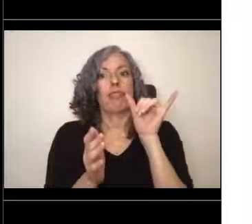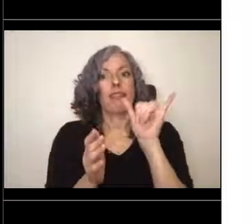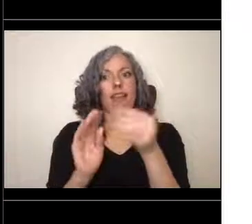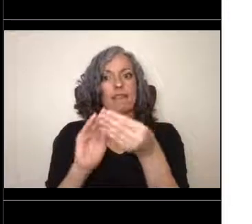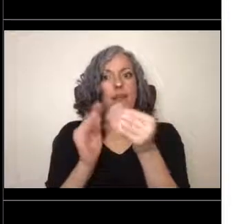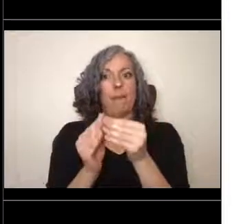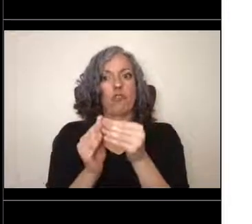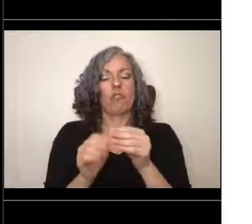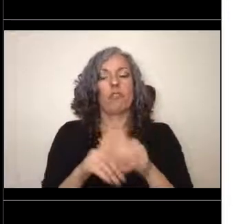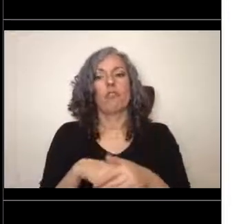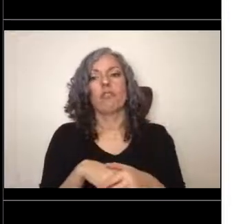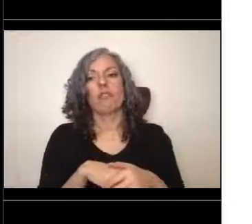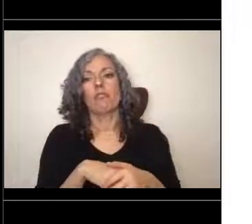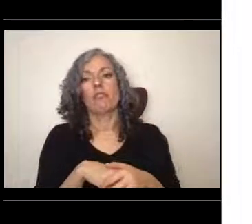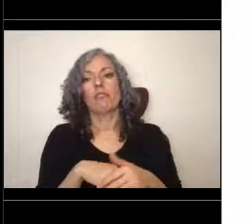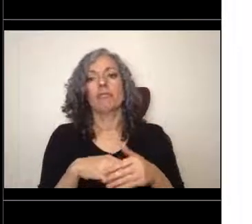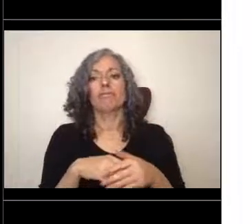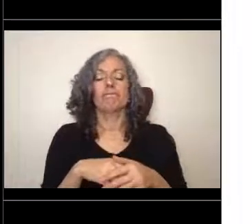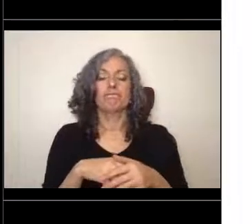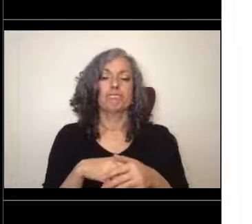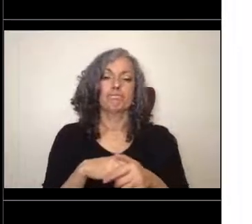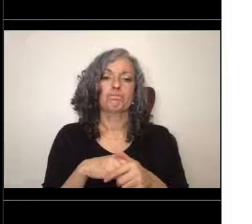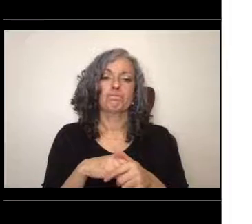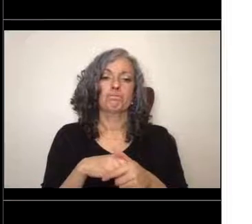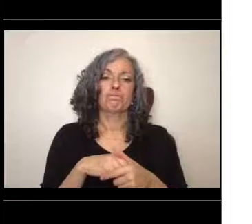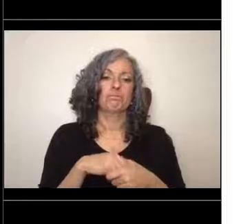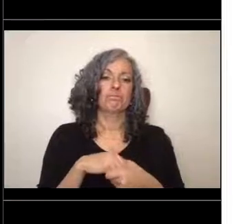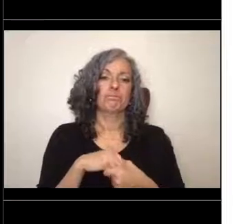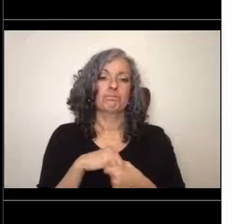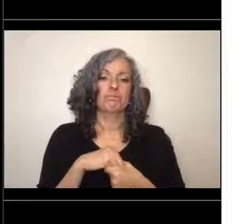estimate. Next slide, please.